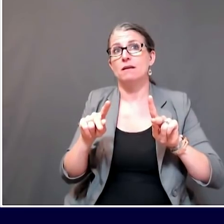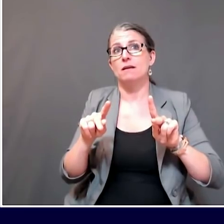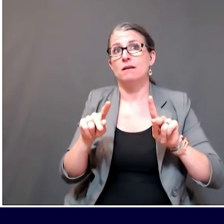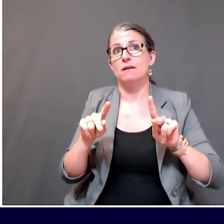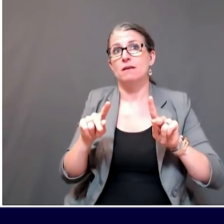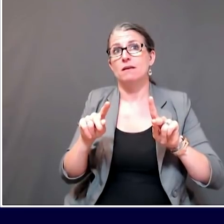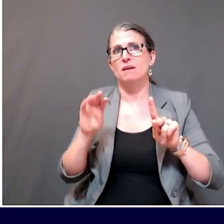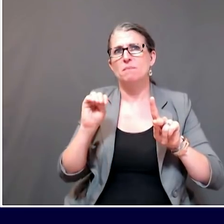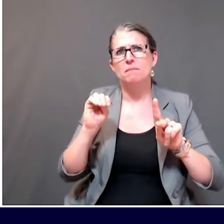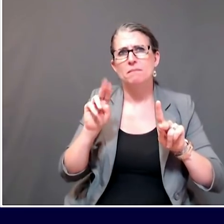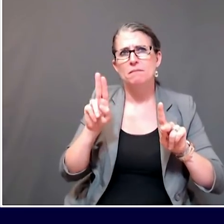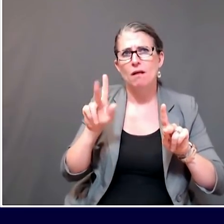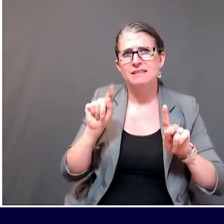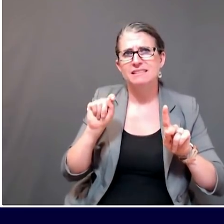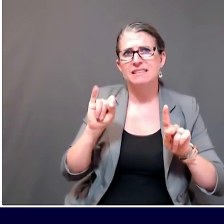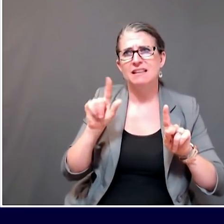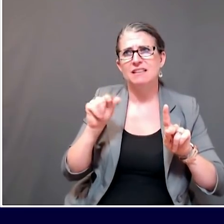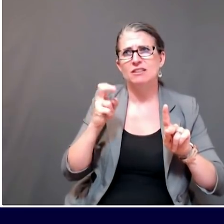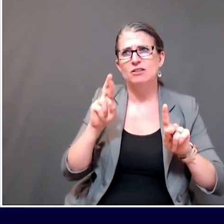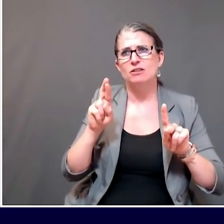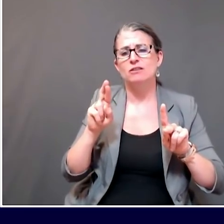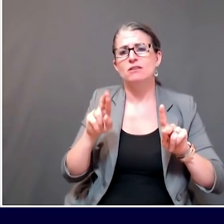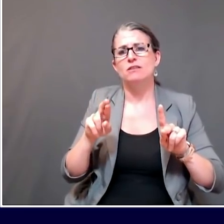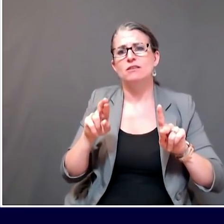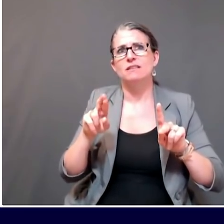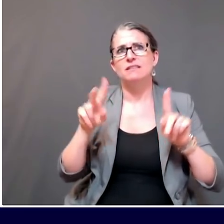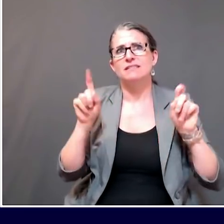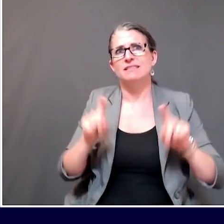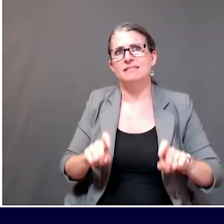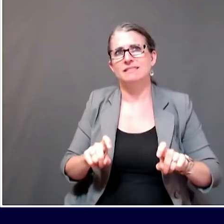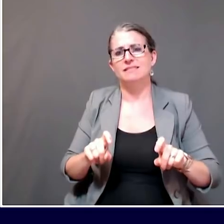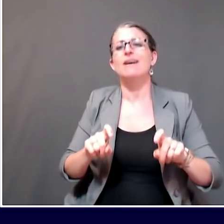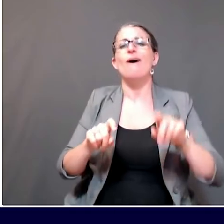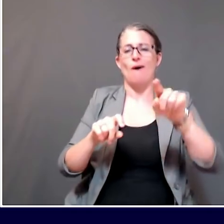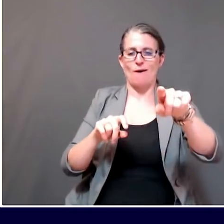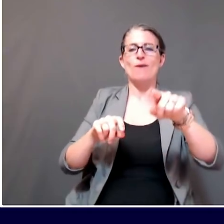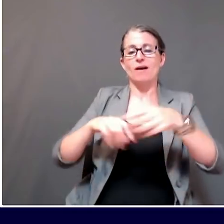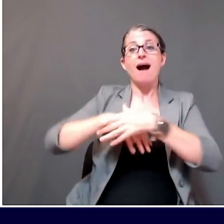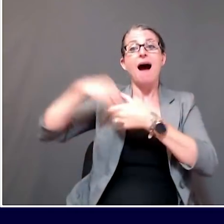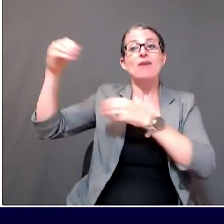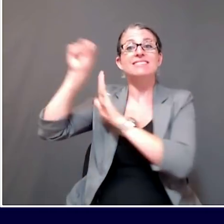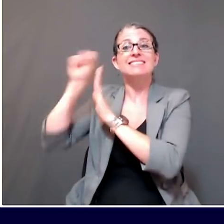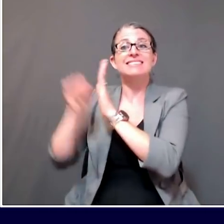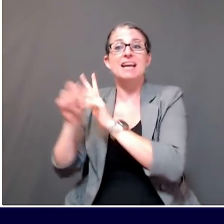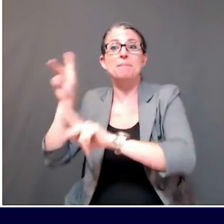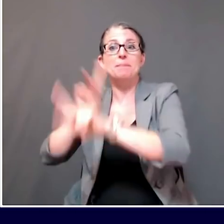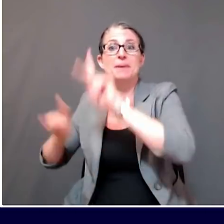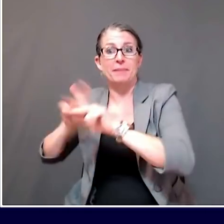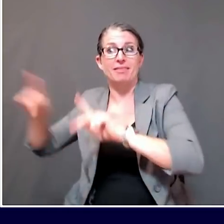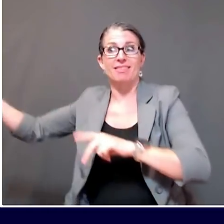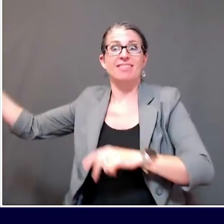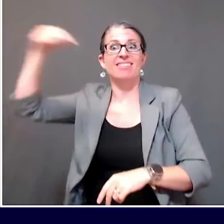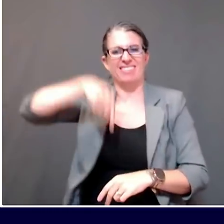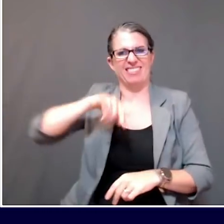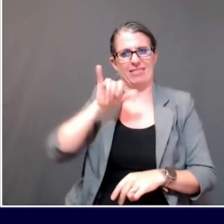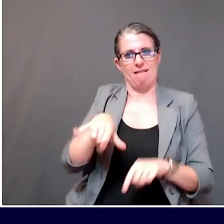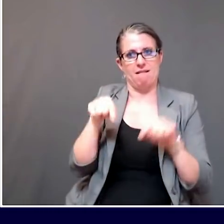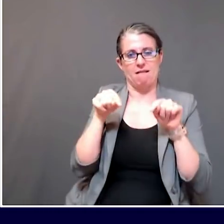cases from residents of other states that have been reported to Maine CDC as of today.